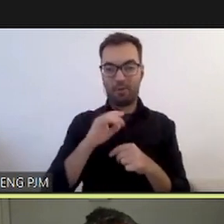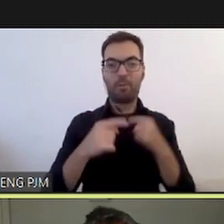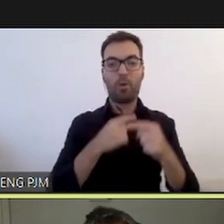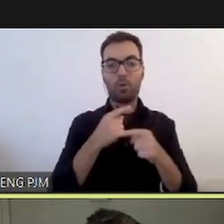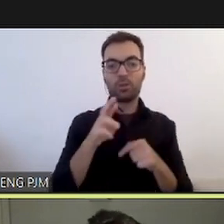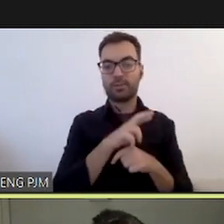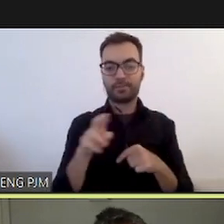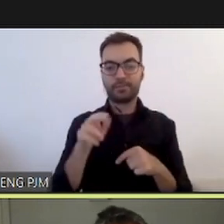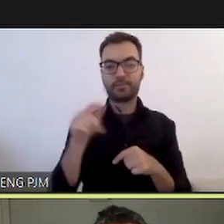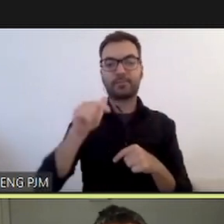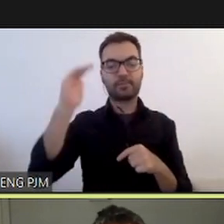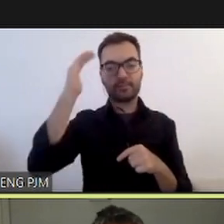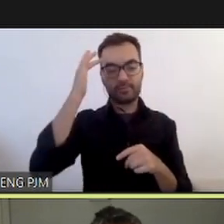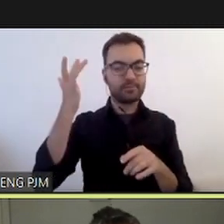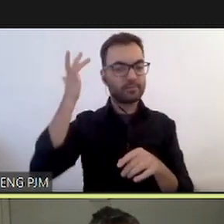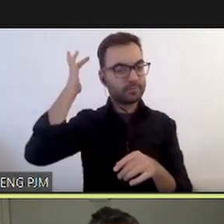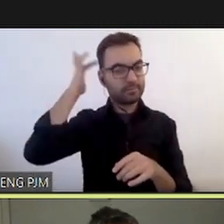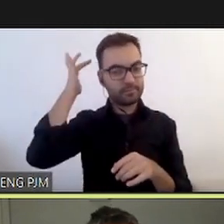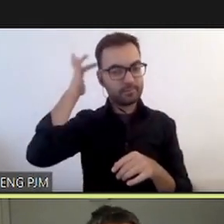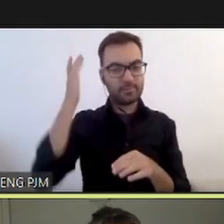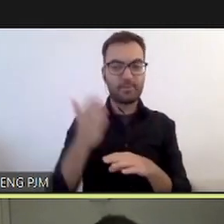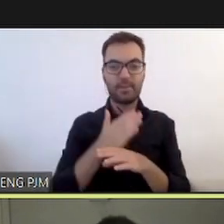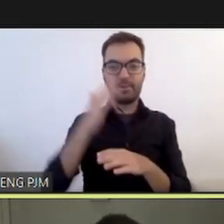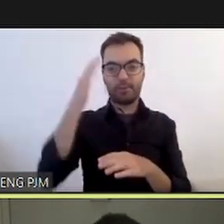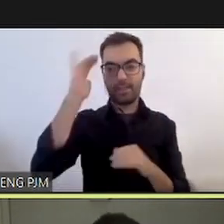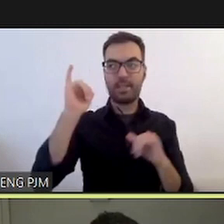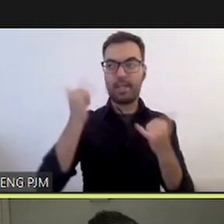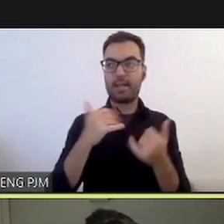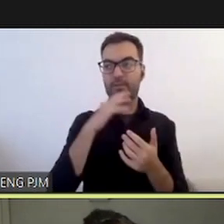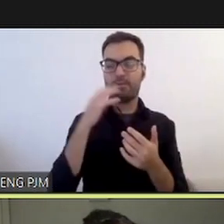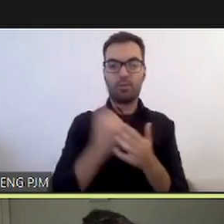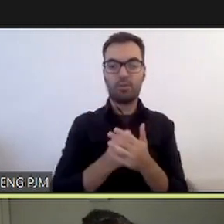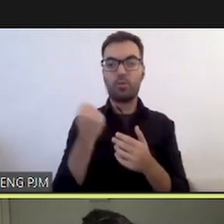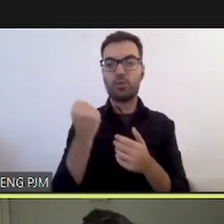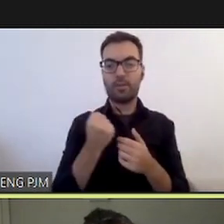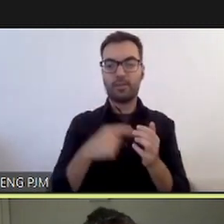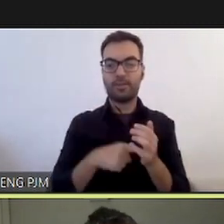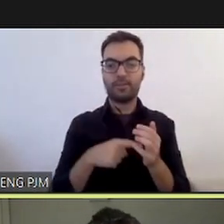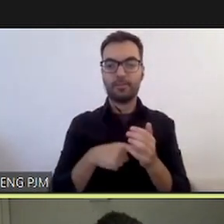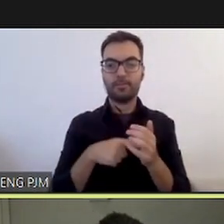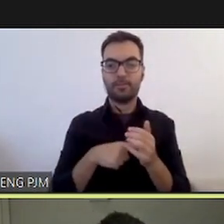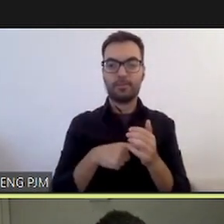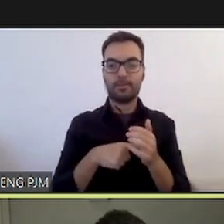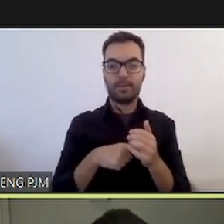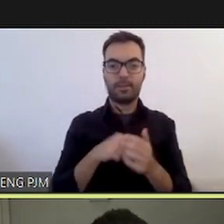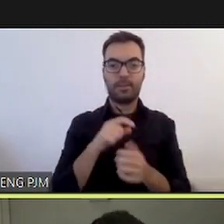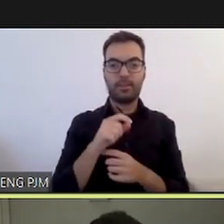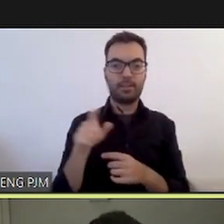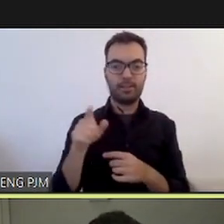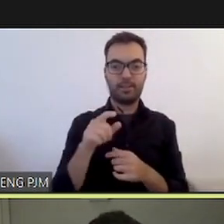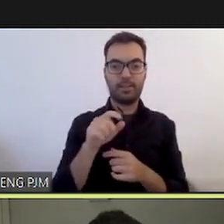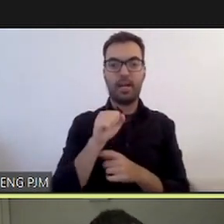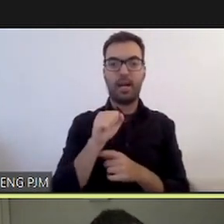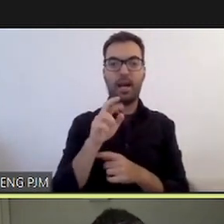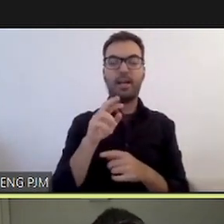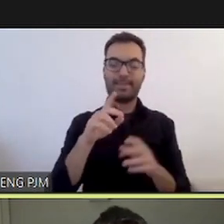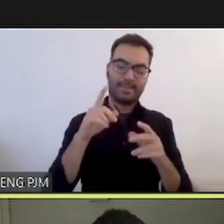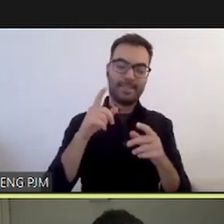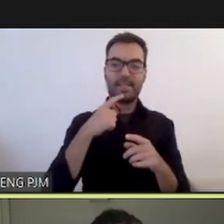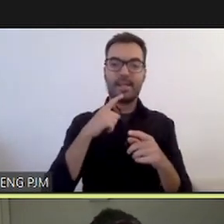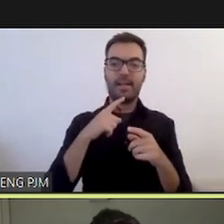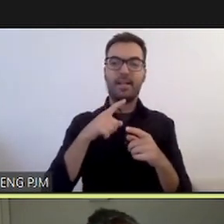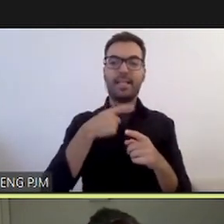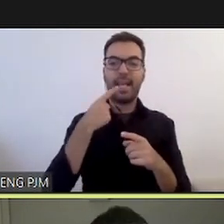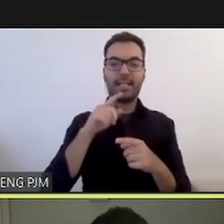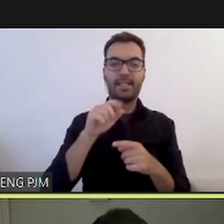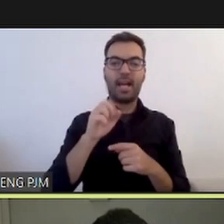aware how to use the ARIA syntax and